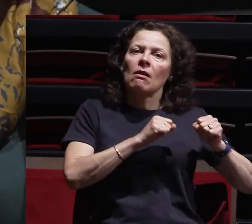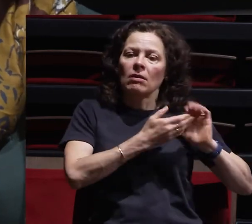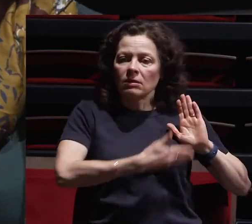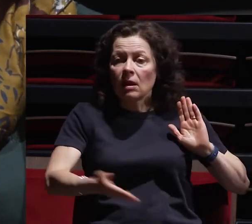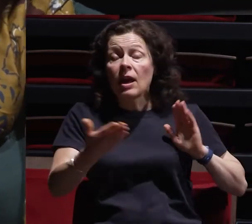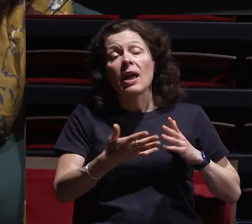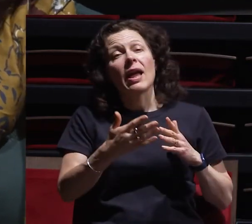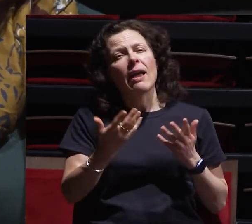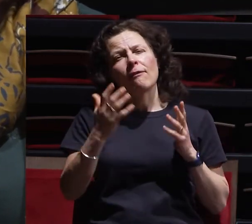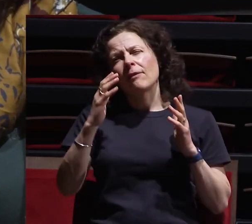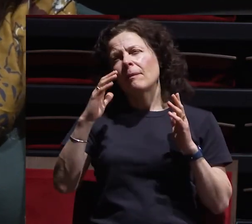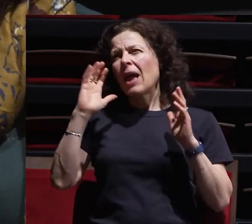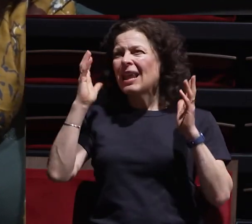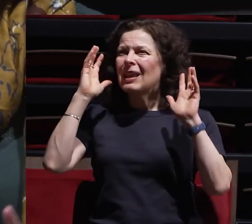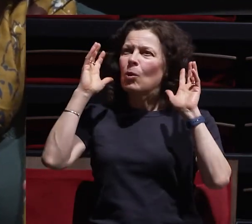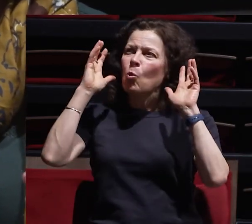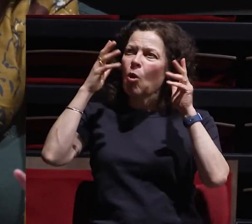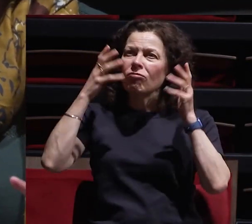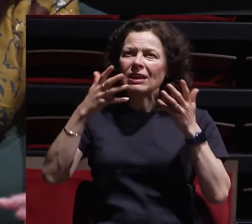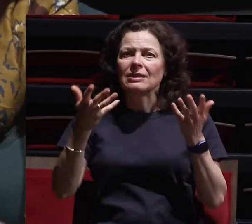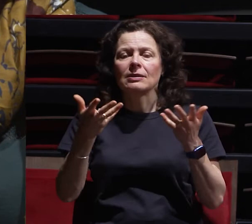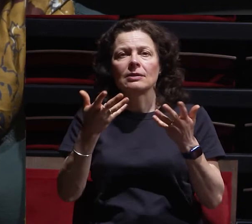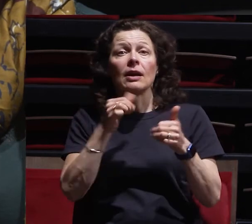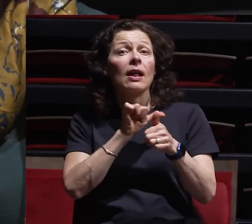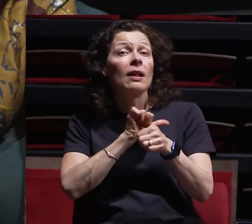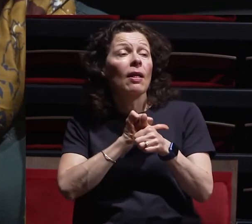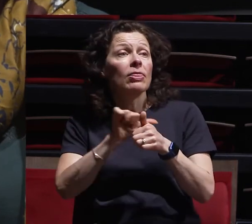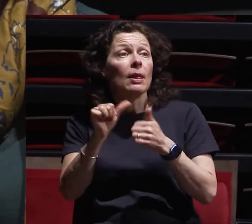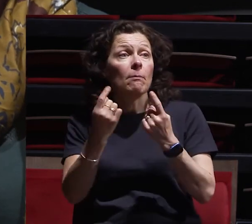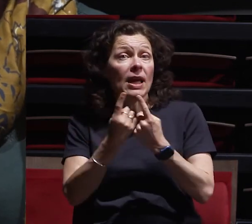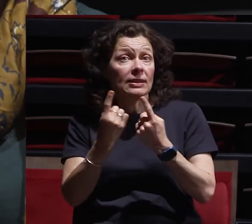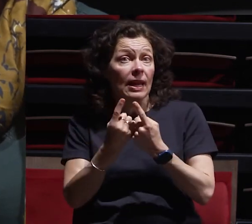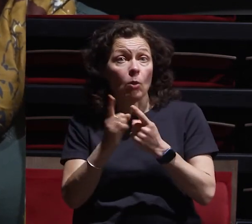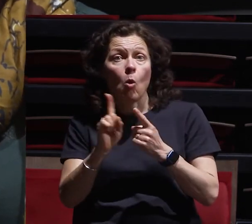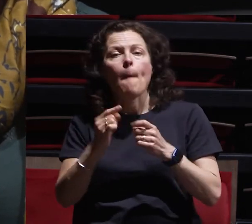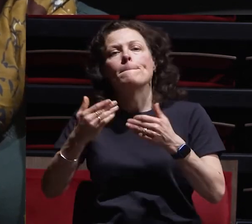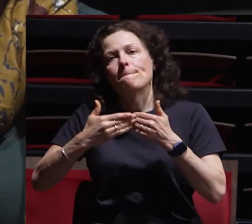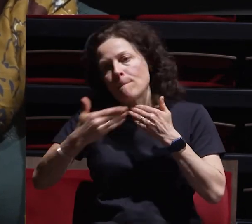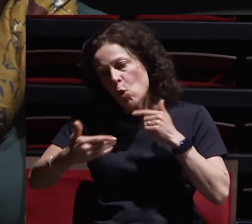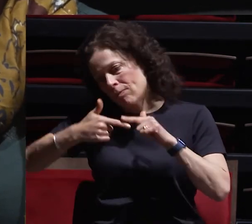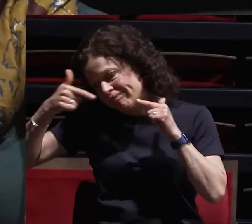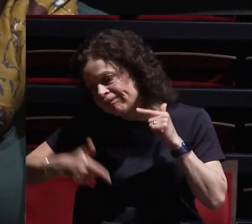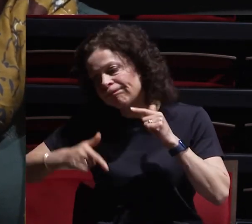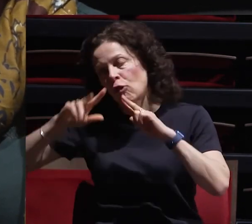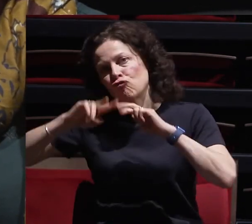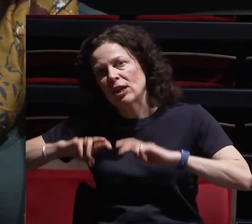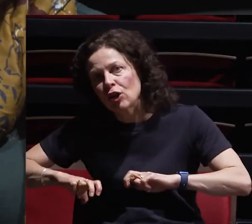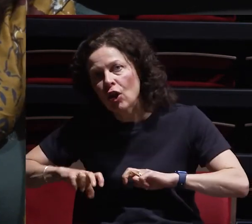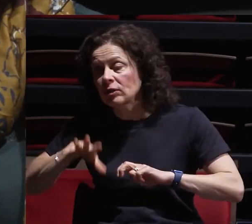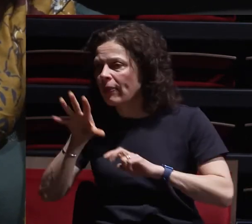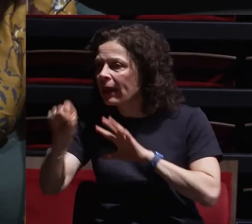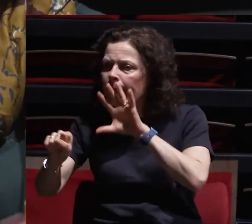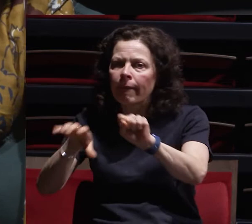beginning, though. And I think if you've got any worries about anything, the best thing you can do is do